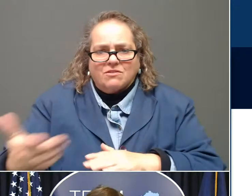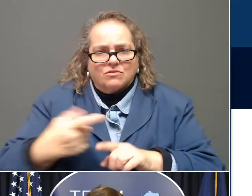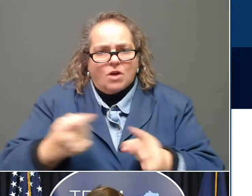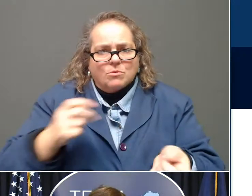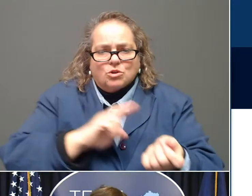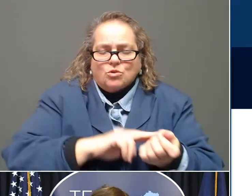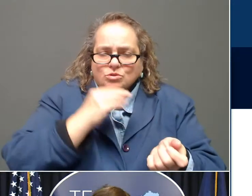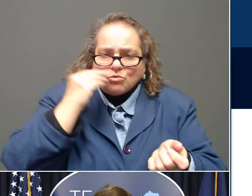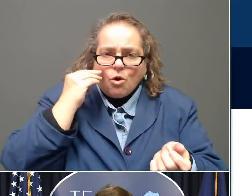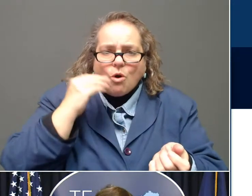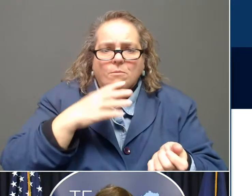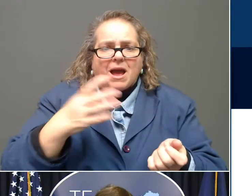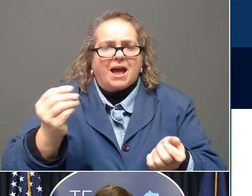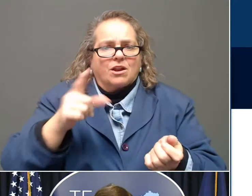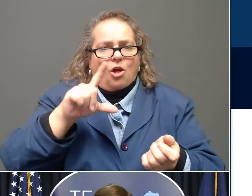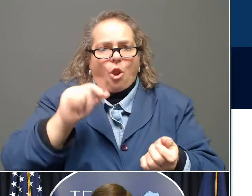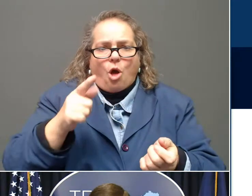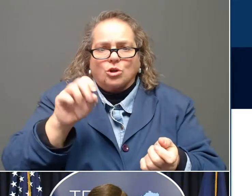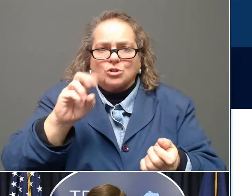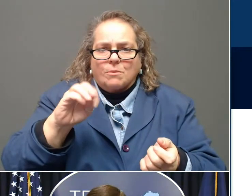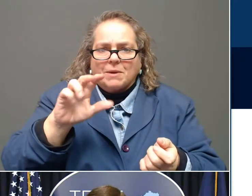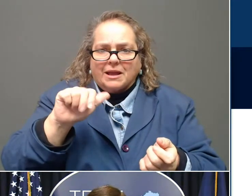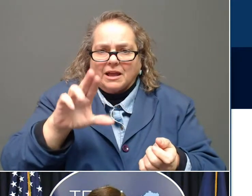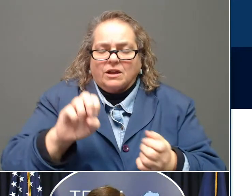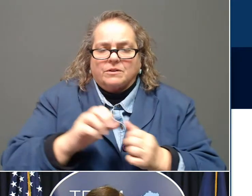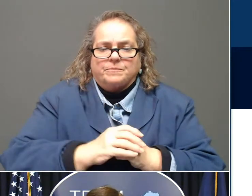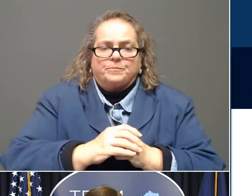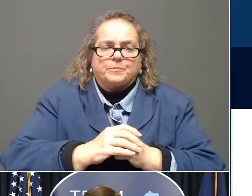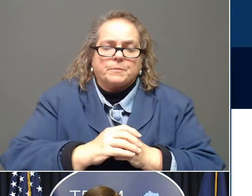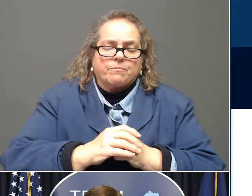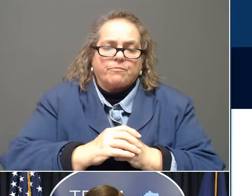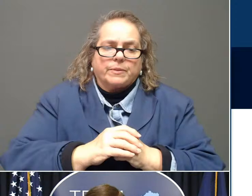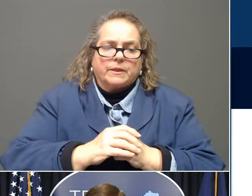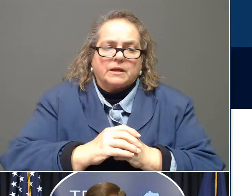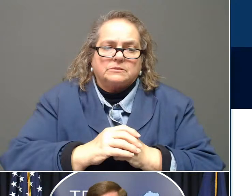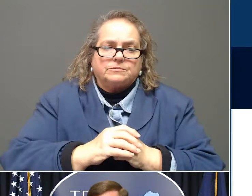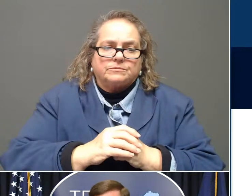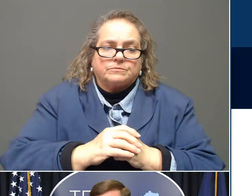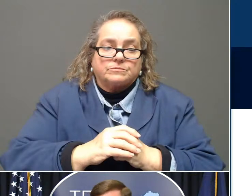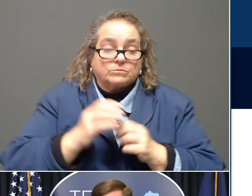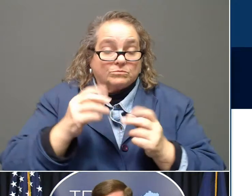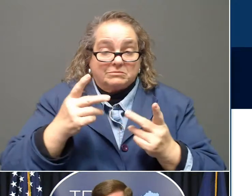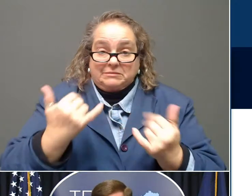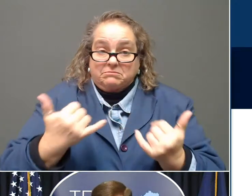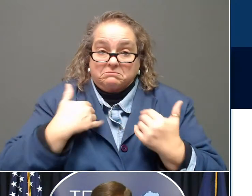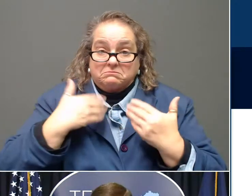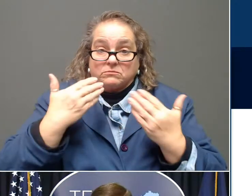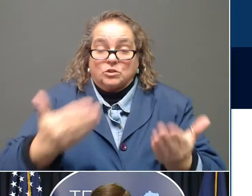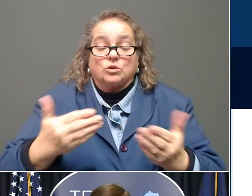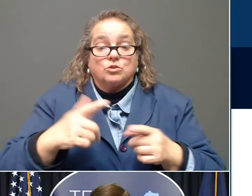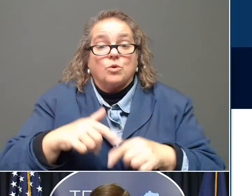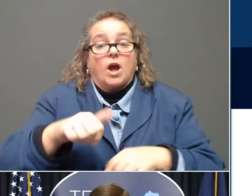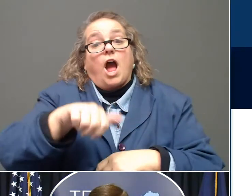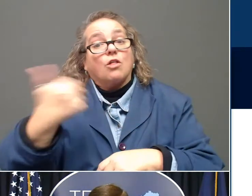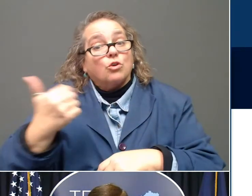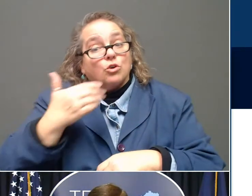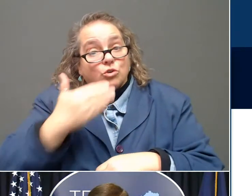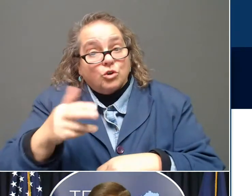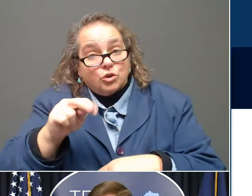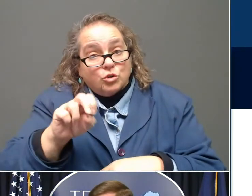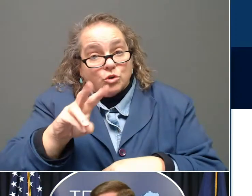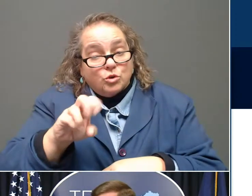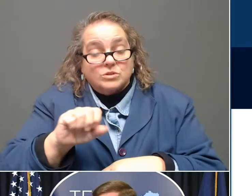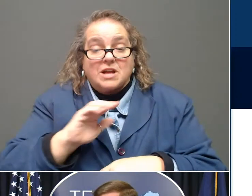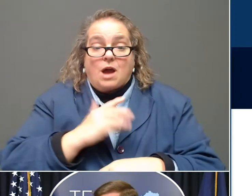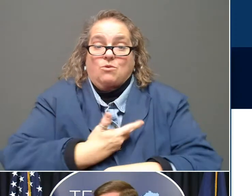Today, 24 new residents testing positive, 20 staff, just 2 new deaths attributable to long-term care. These